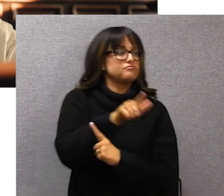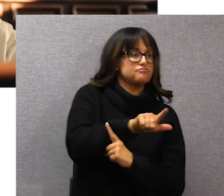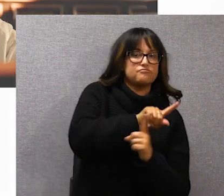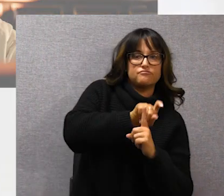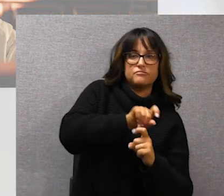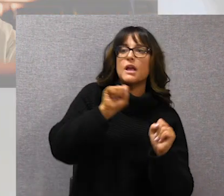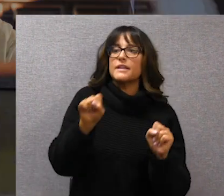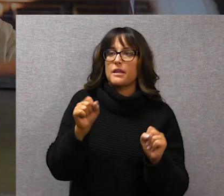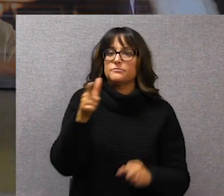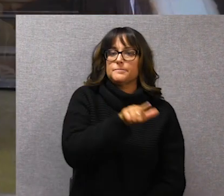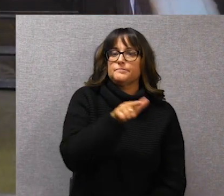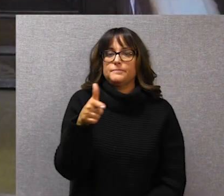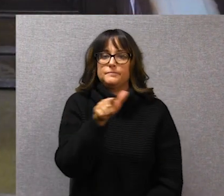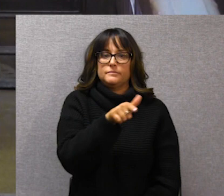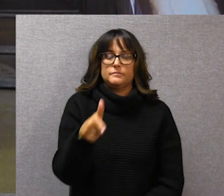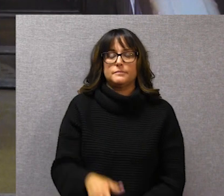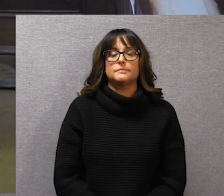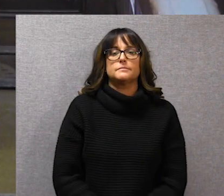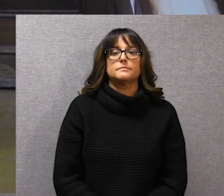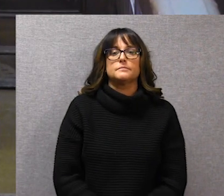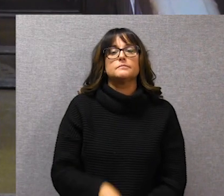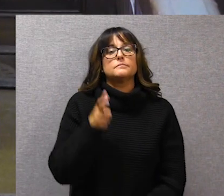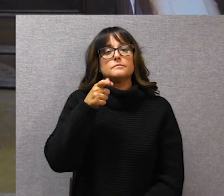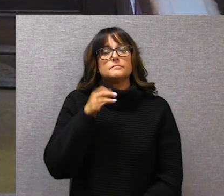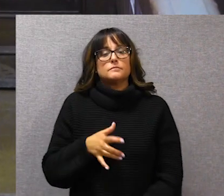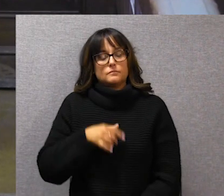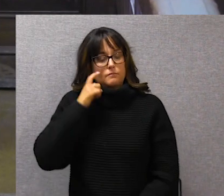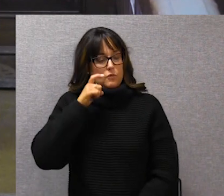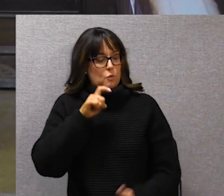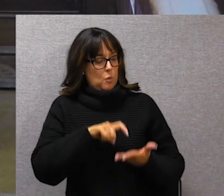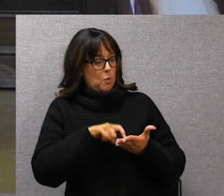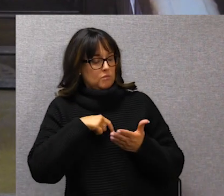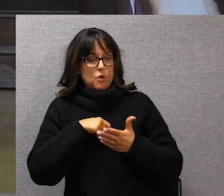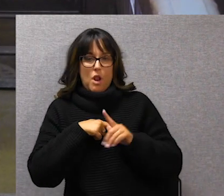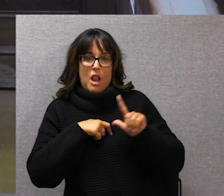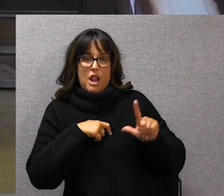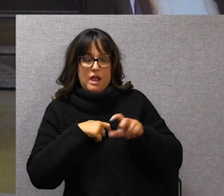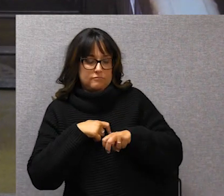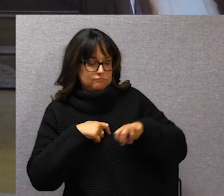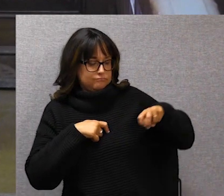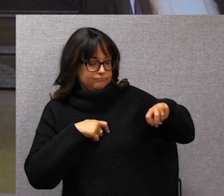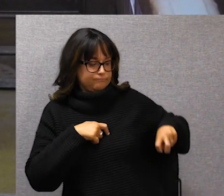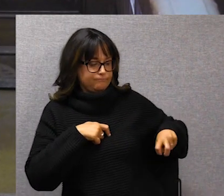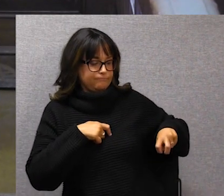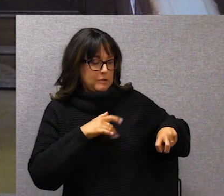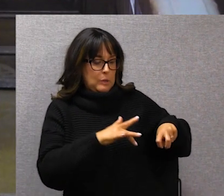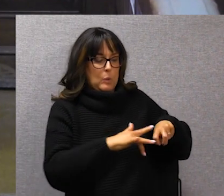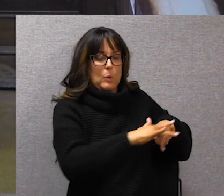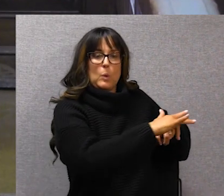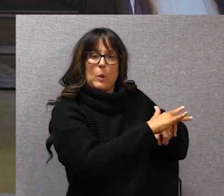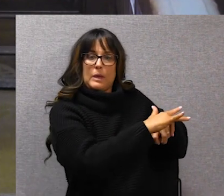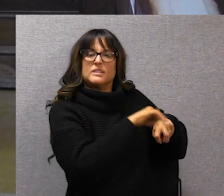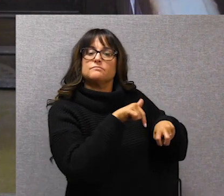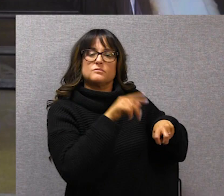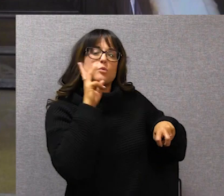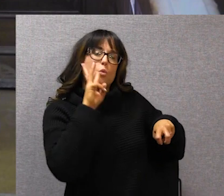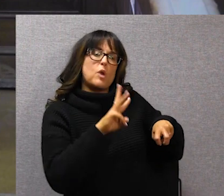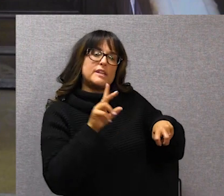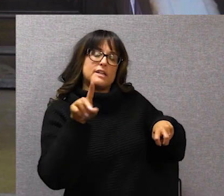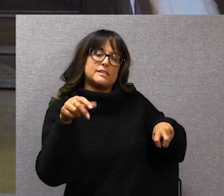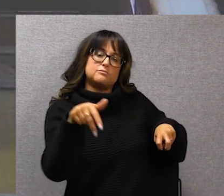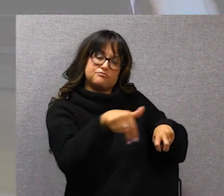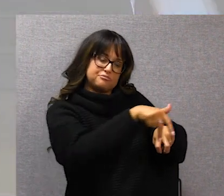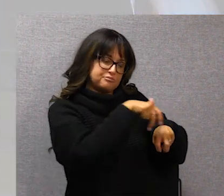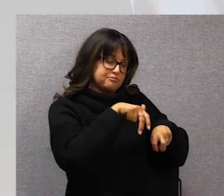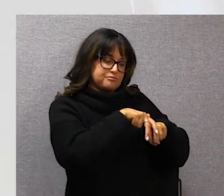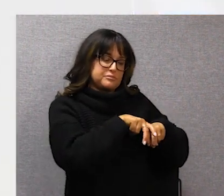happened. To the left of the judge's bench is the witness chair. When an individual is called in